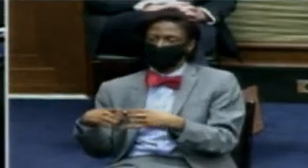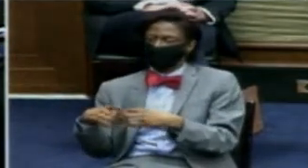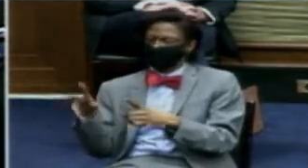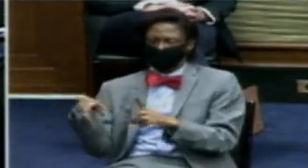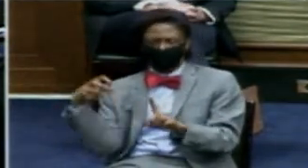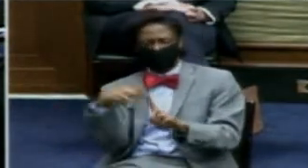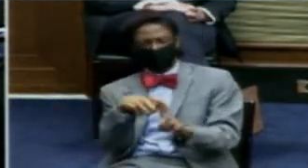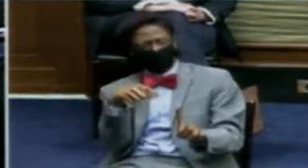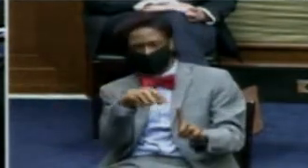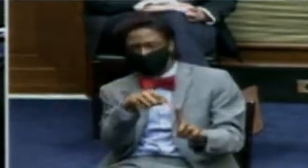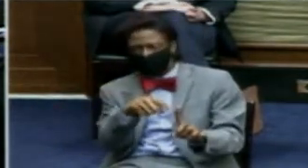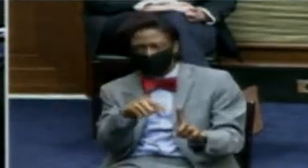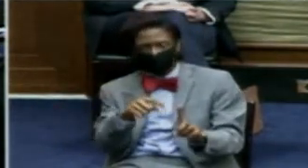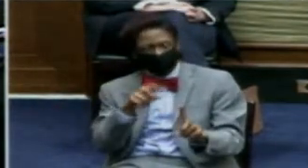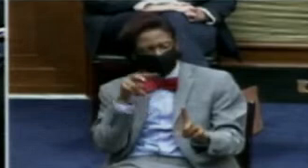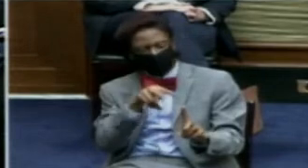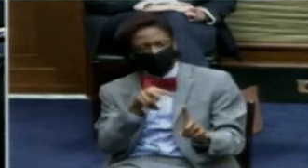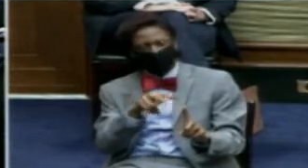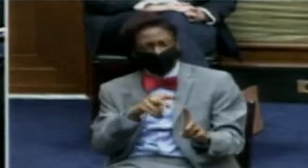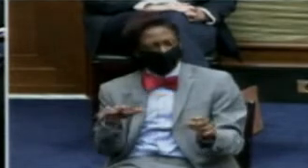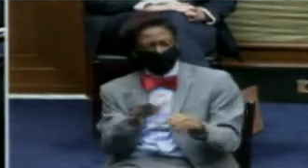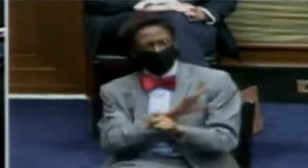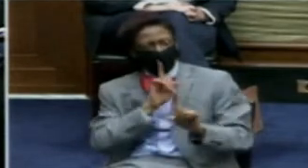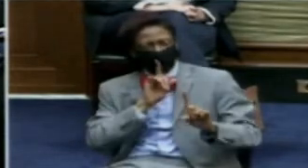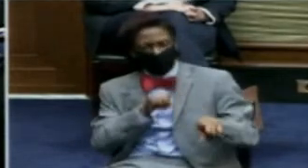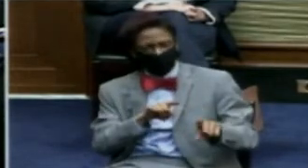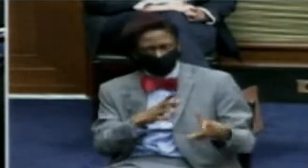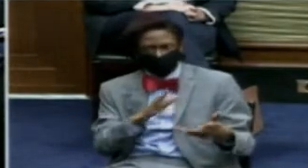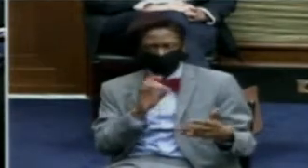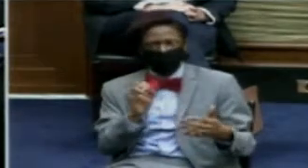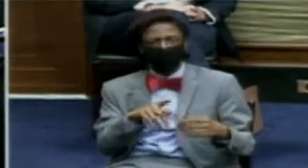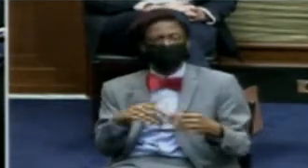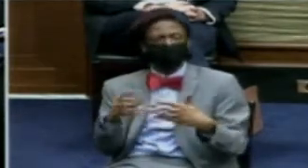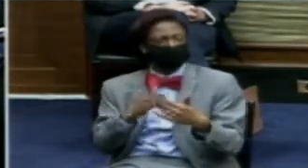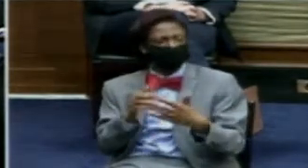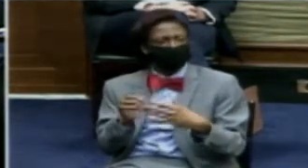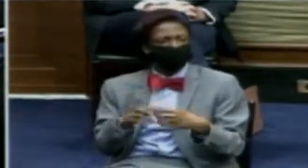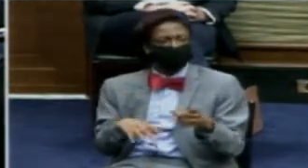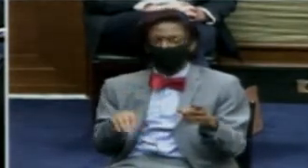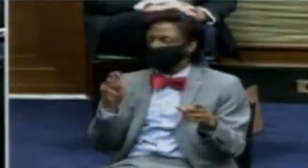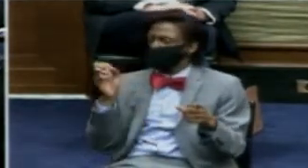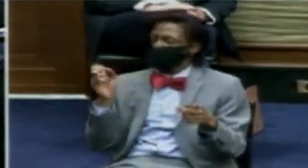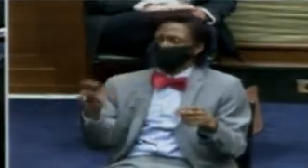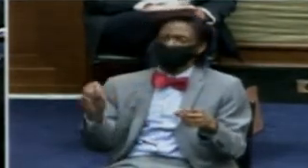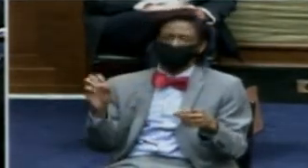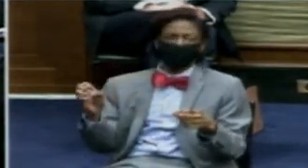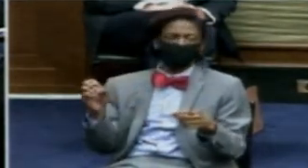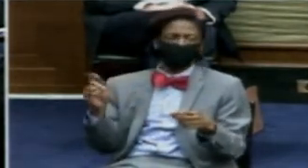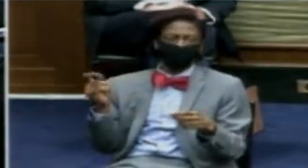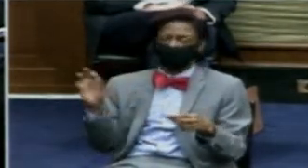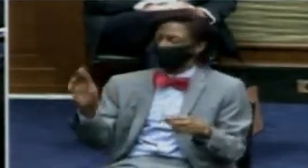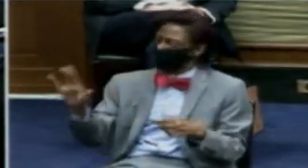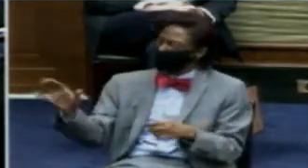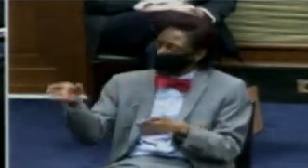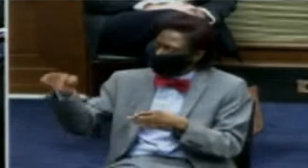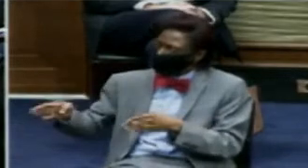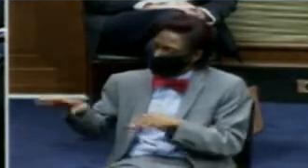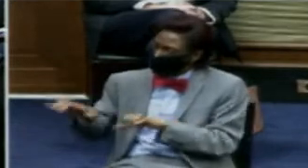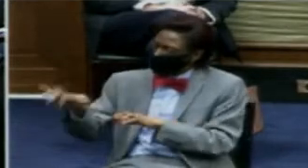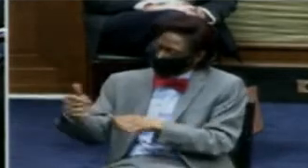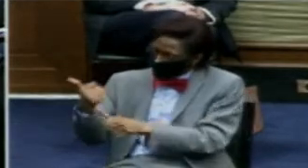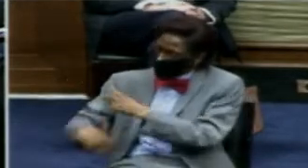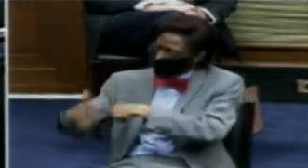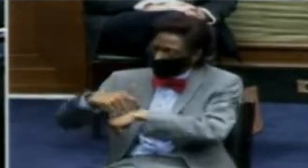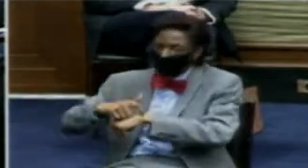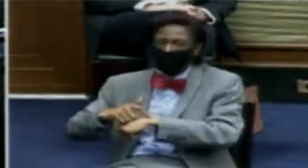mayor of the District of Columbia, from fully answering questions, even though you have been generous. Madam Chair, your side does that every time. Debbie